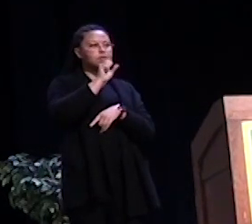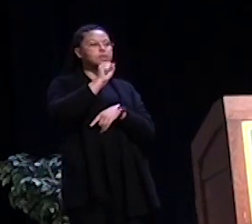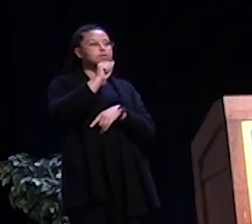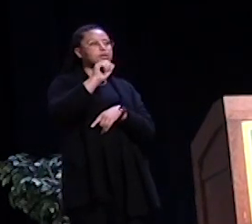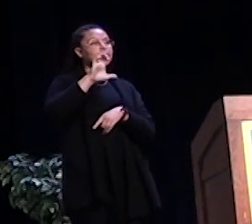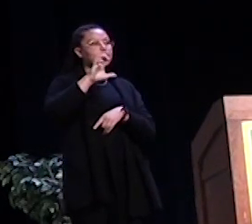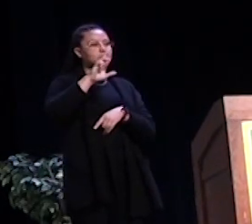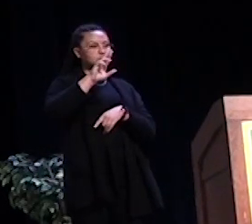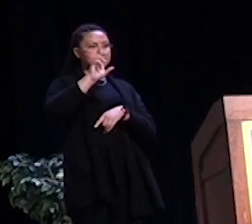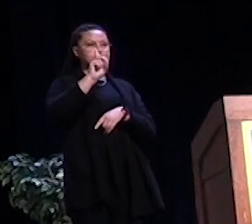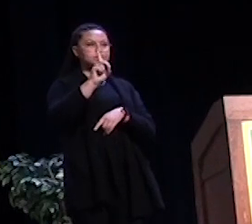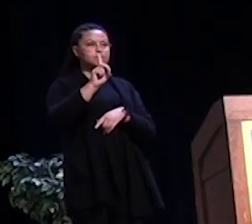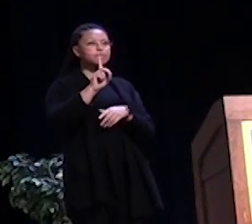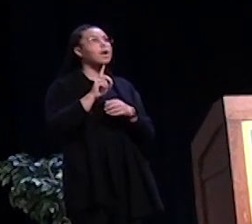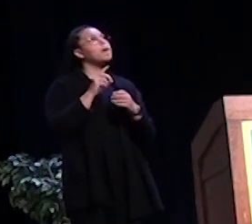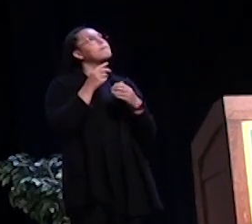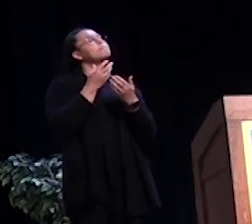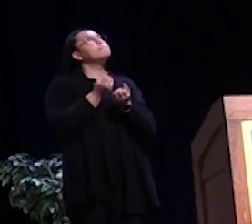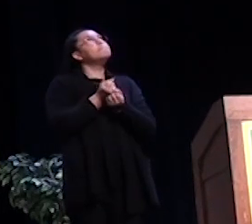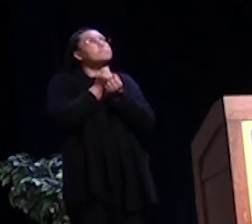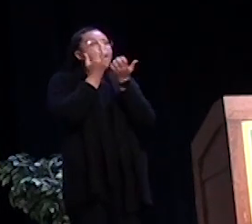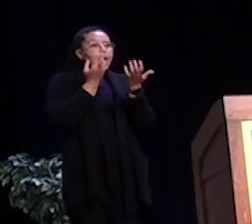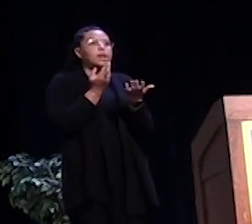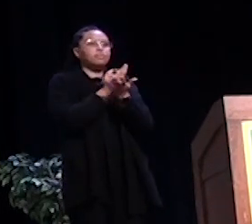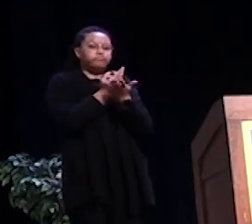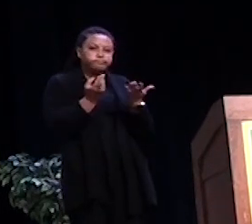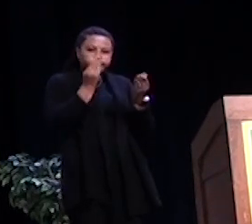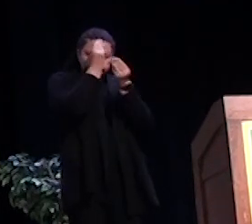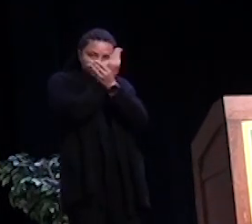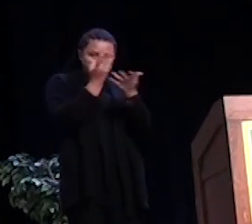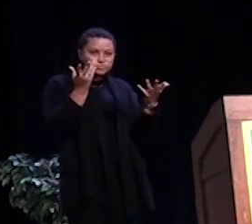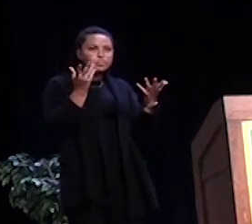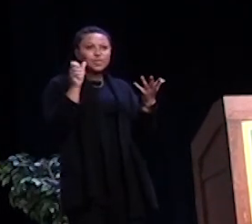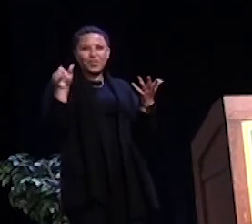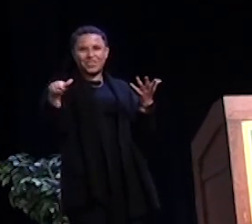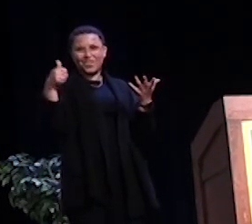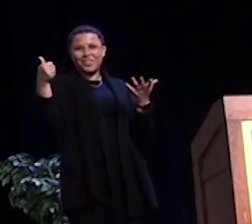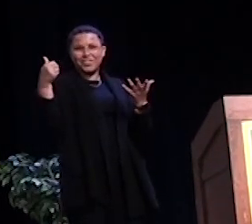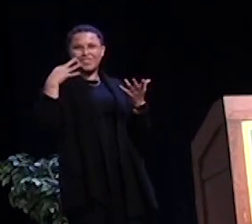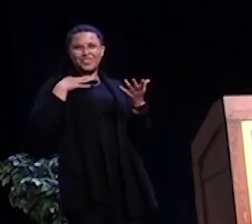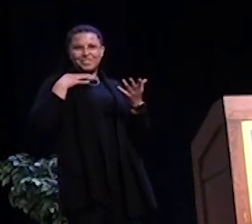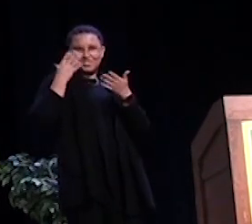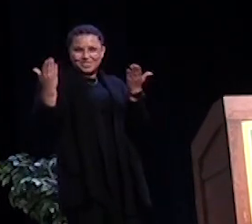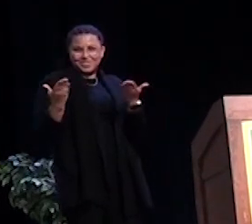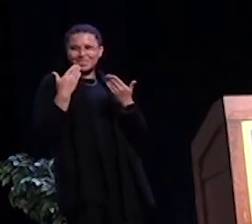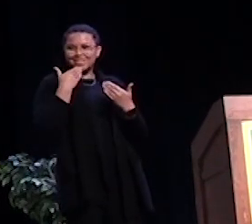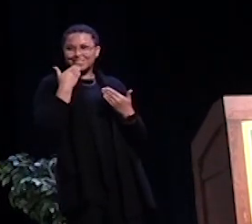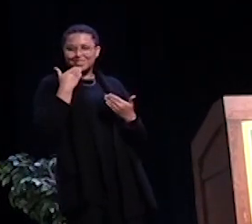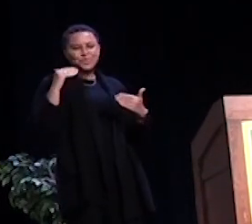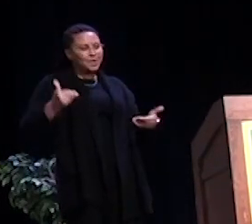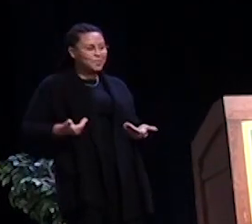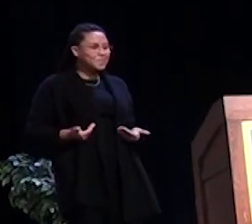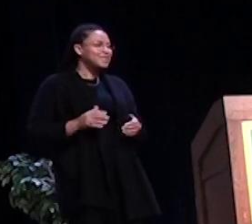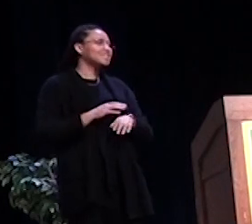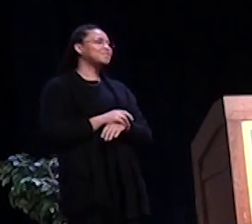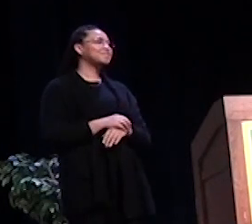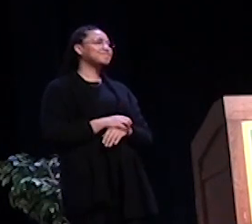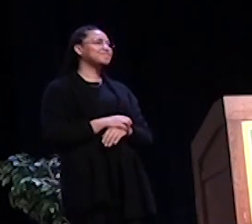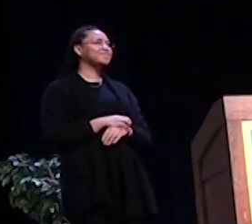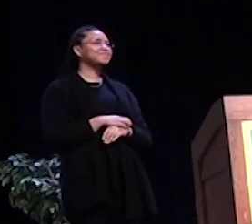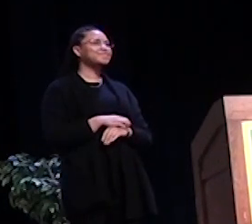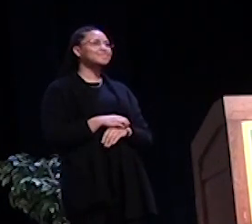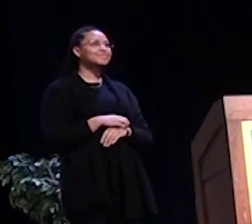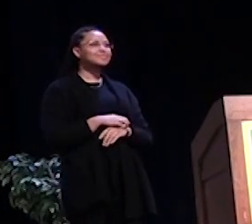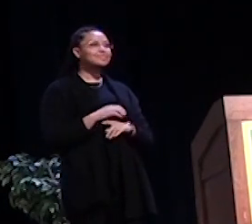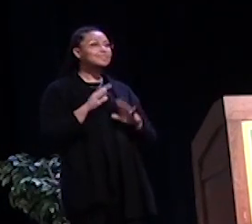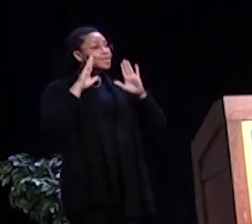there. Great resource of all kinds of information. I guess Sacred is also in the room. Welcome, Sacred.